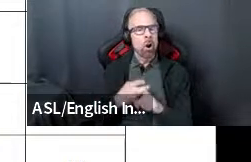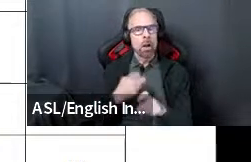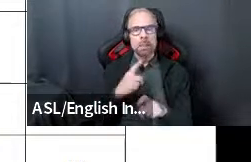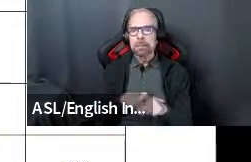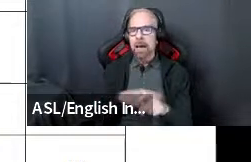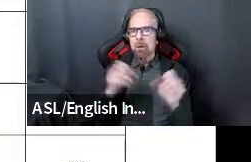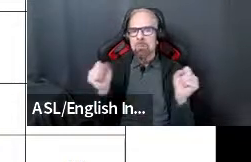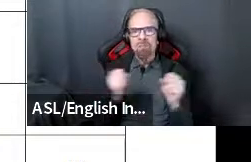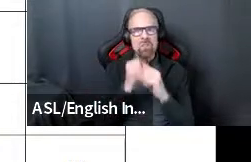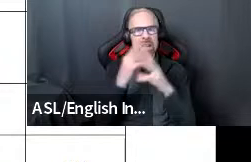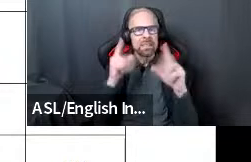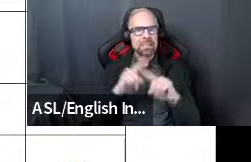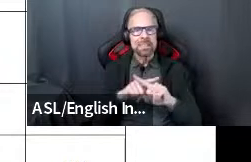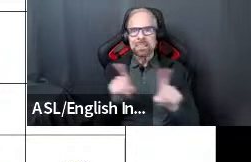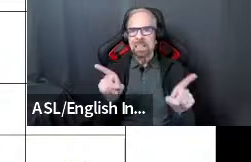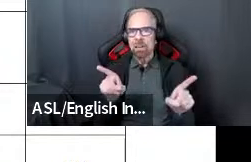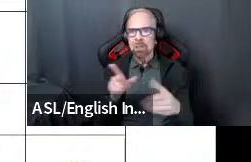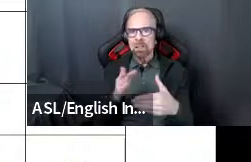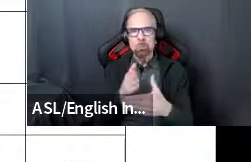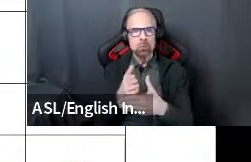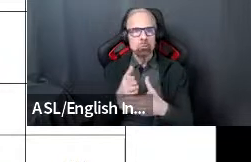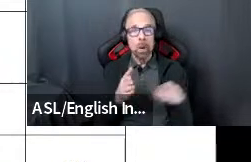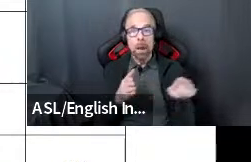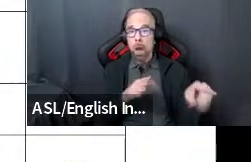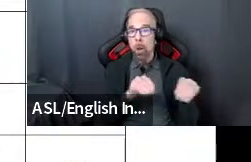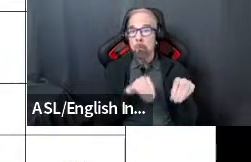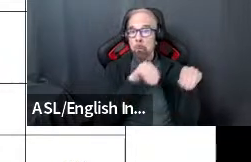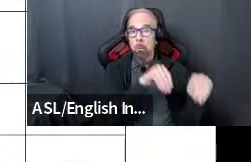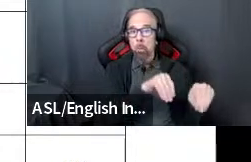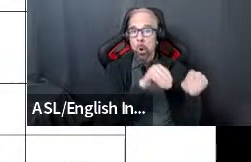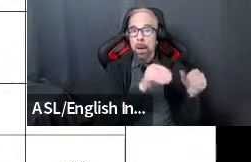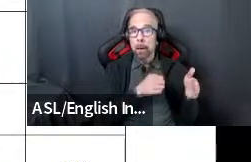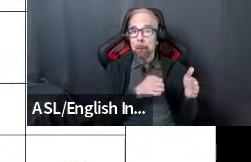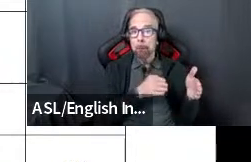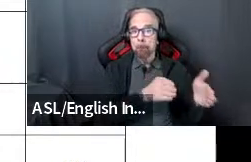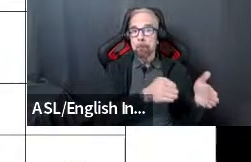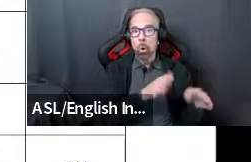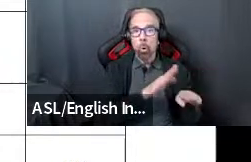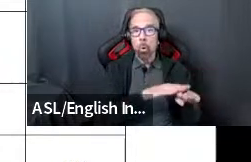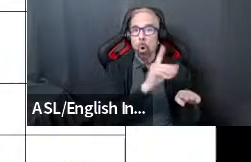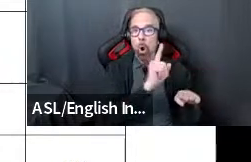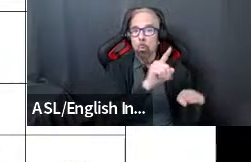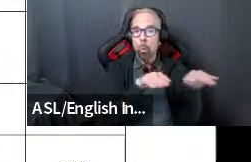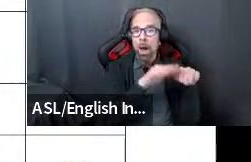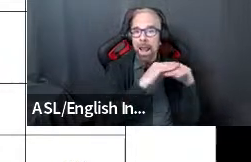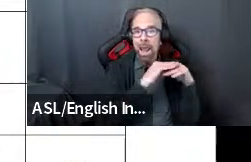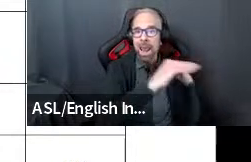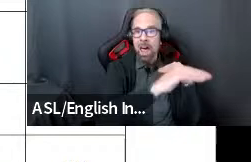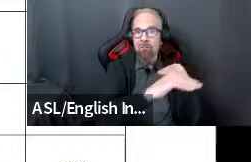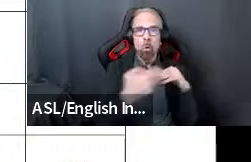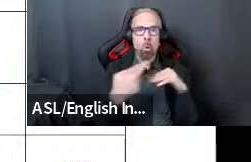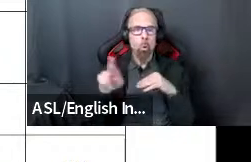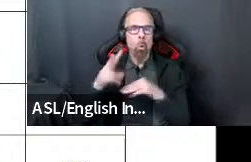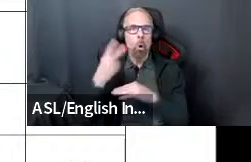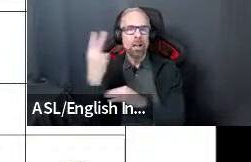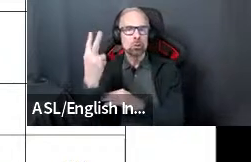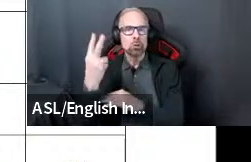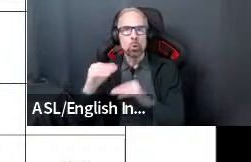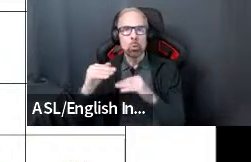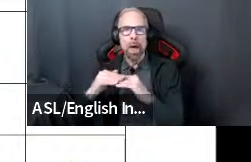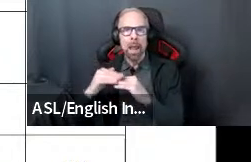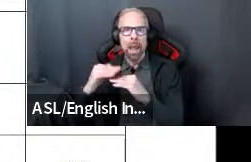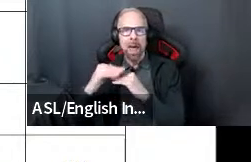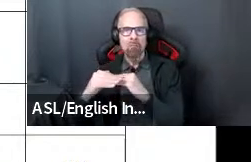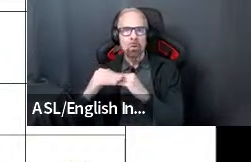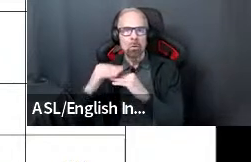visualizing the difference between putting those paths on one level or having a 2-level bridge. But if we